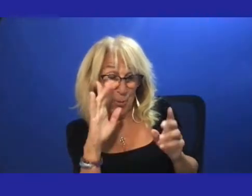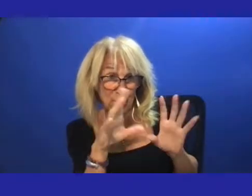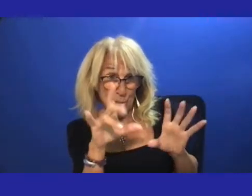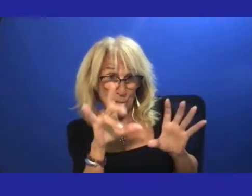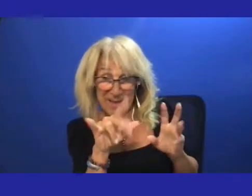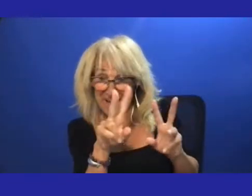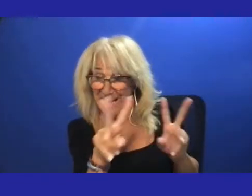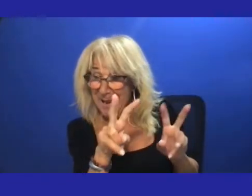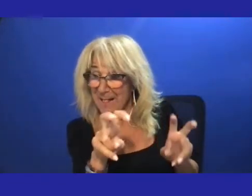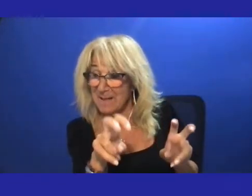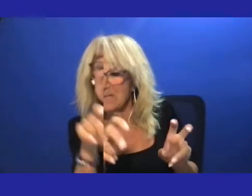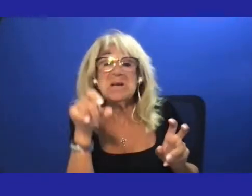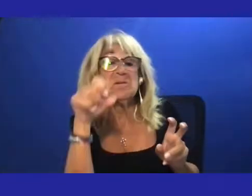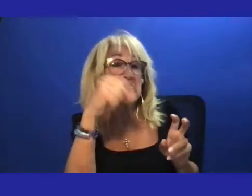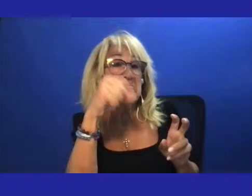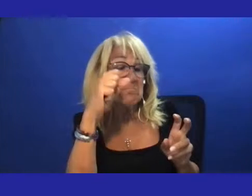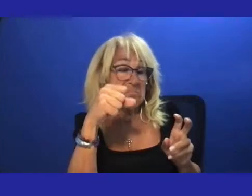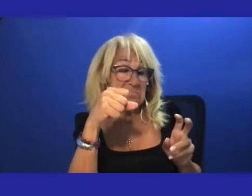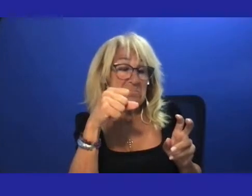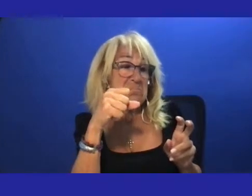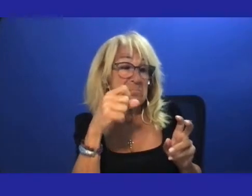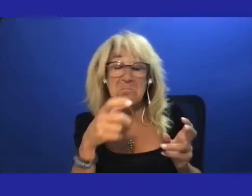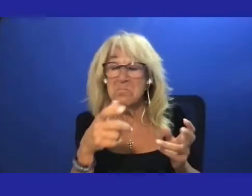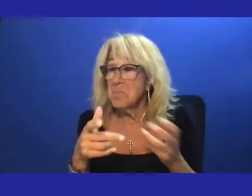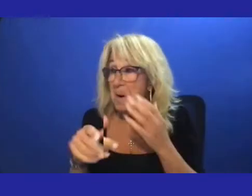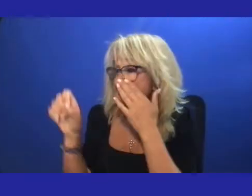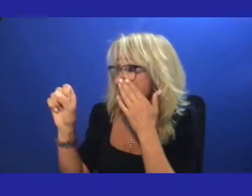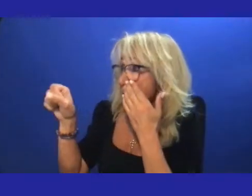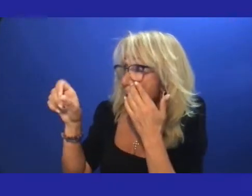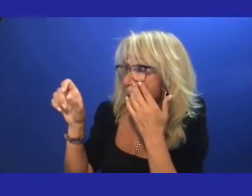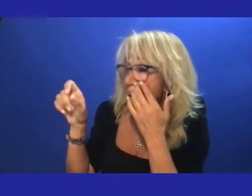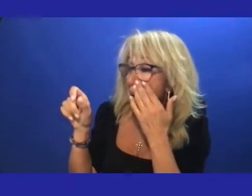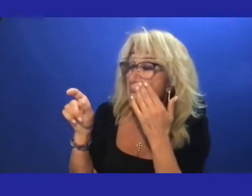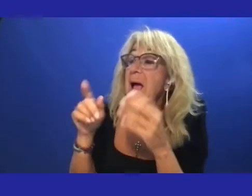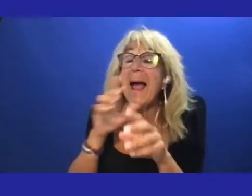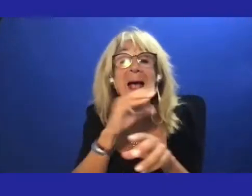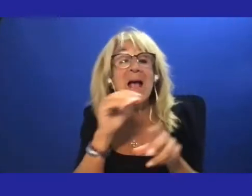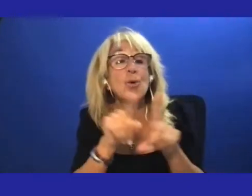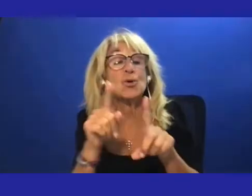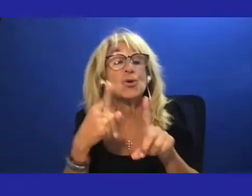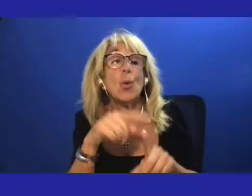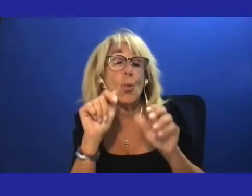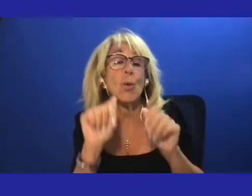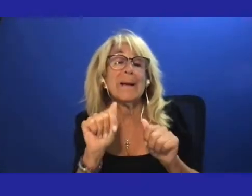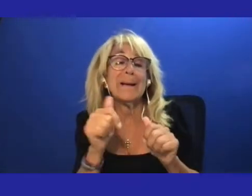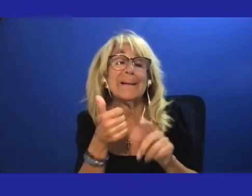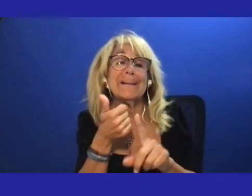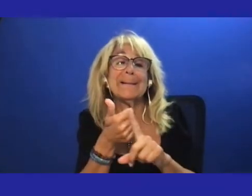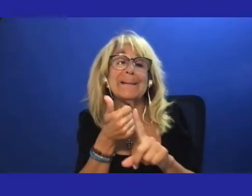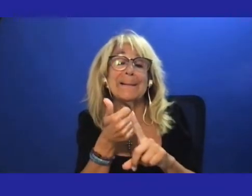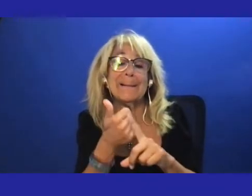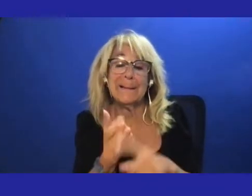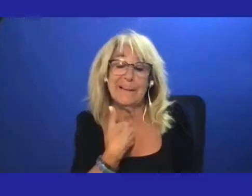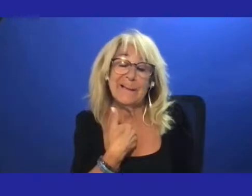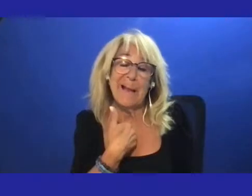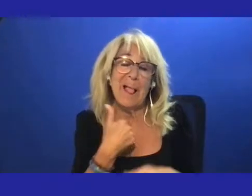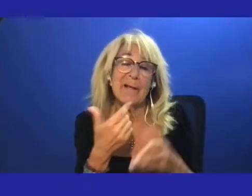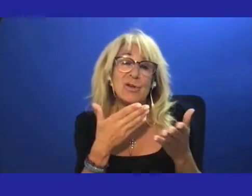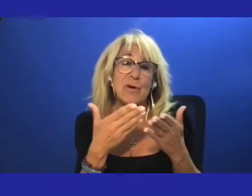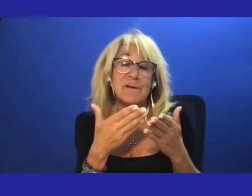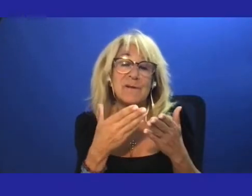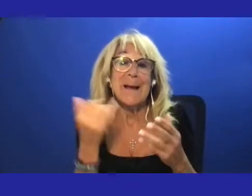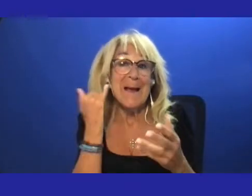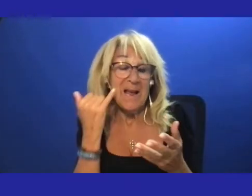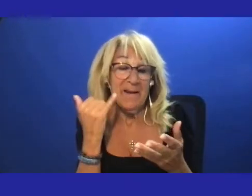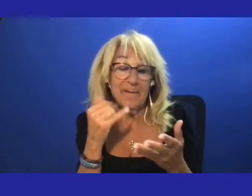can, and we also have the ability to self-service it. So as long as the data is captured anywhere, either